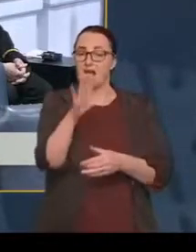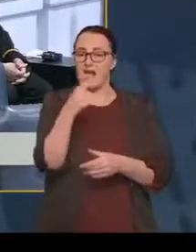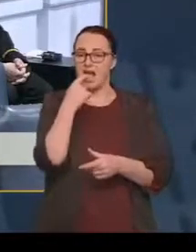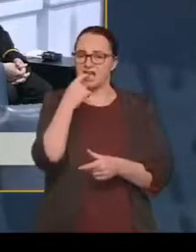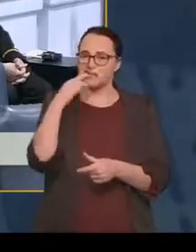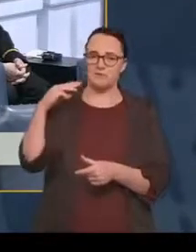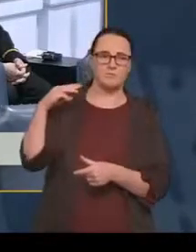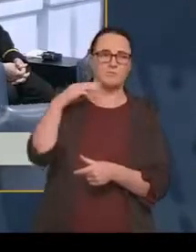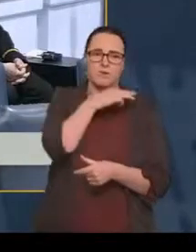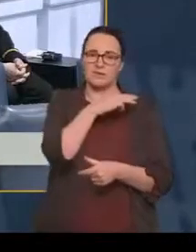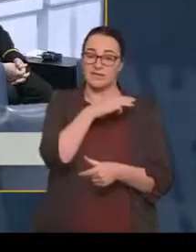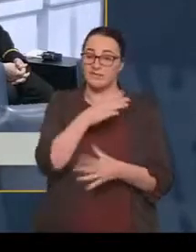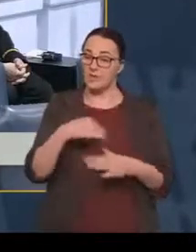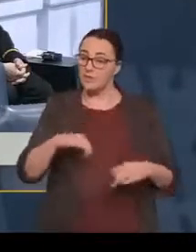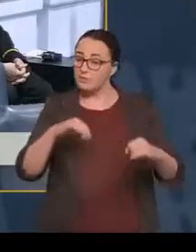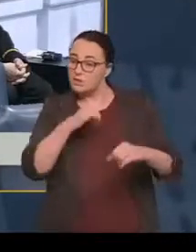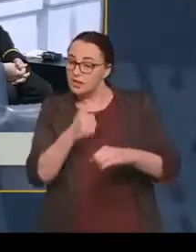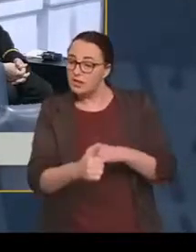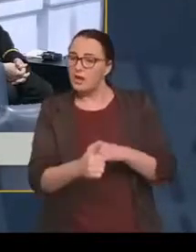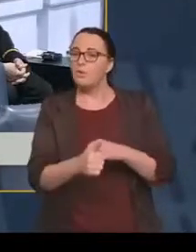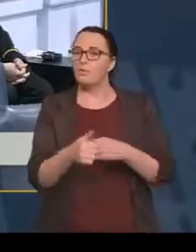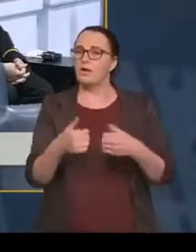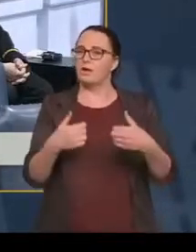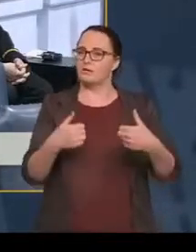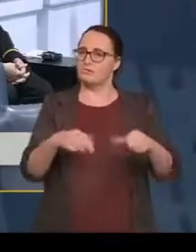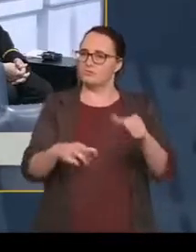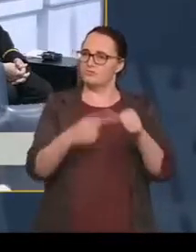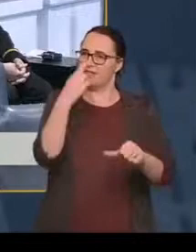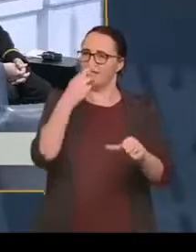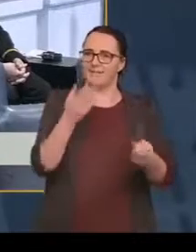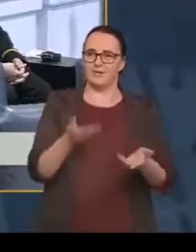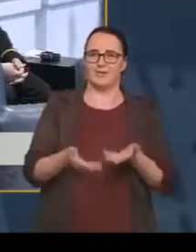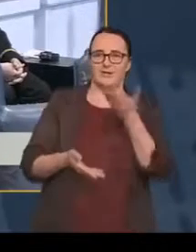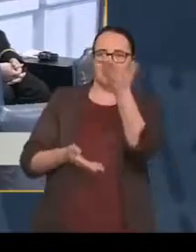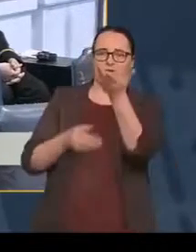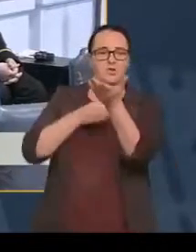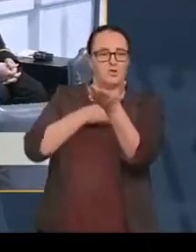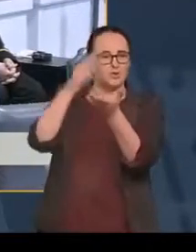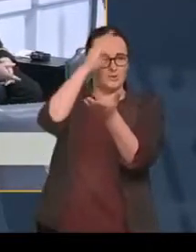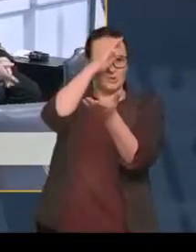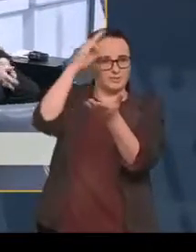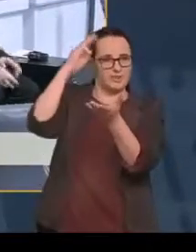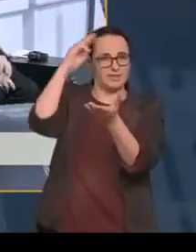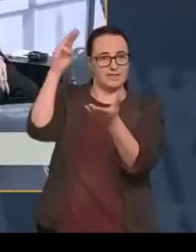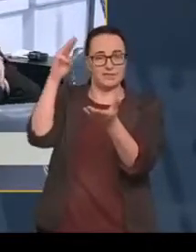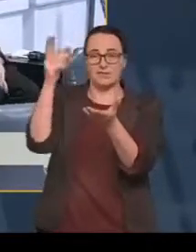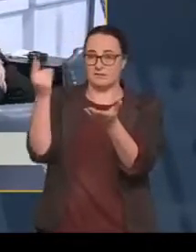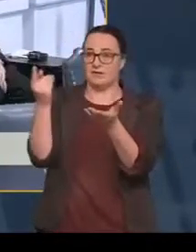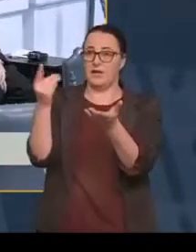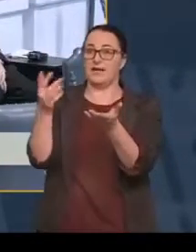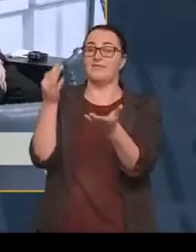is important, and hopefully if it's agreed today, it will be on a piece of vellum and it will be up to the Áras an Uachtaráin. And hopefully if it isn't signed, it will be